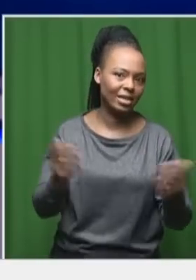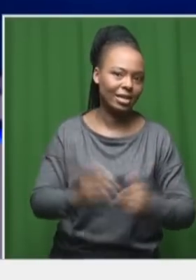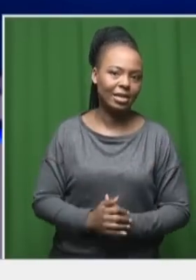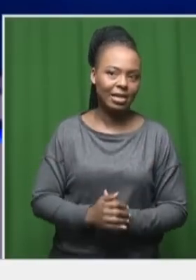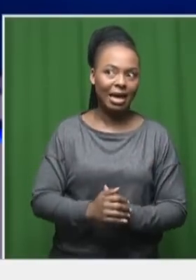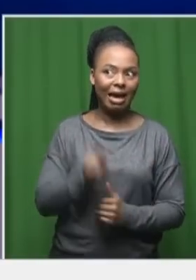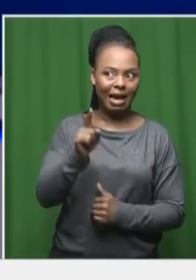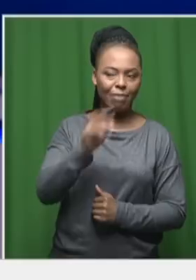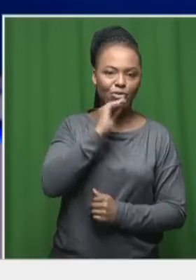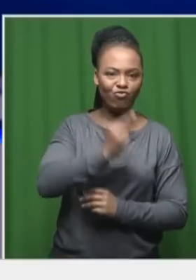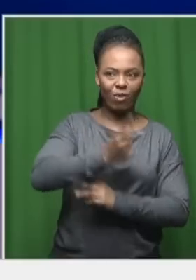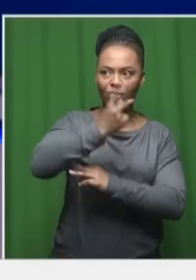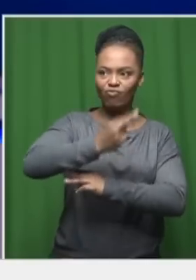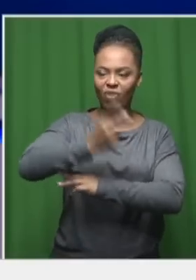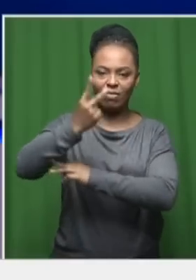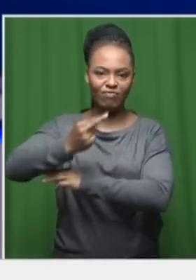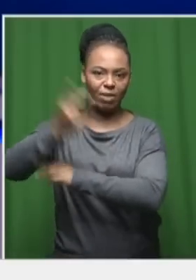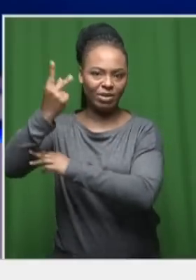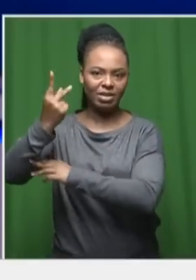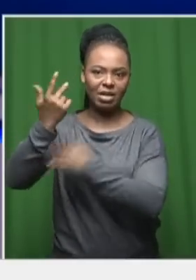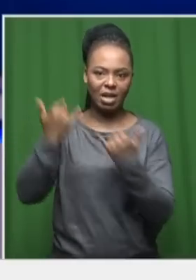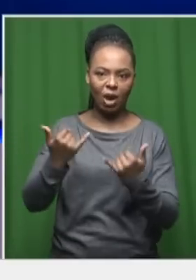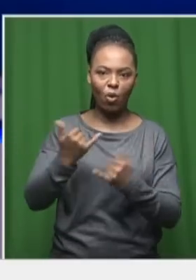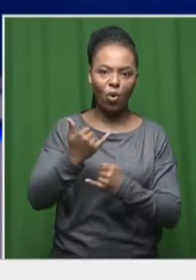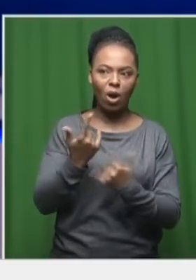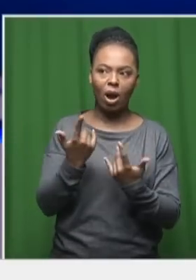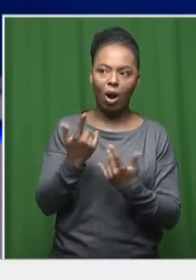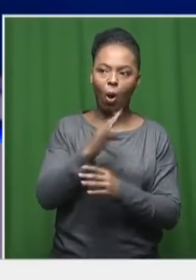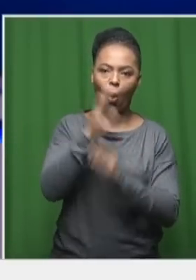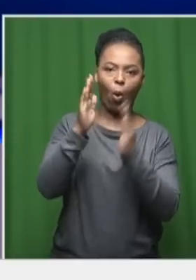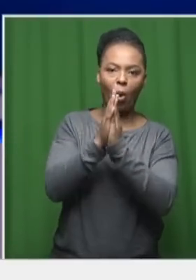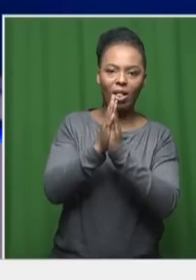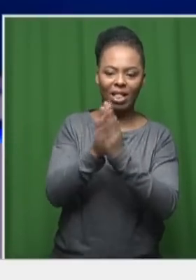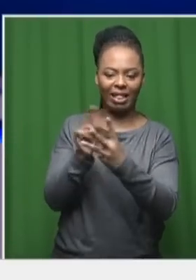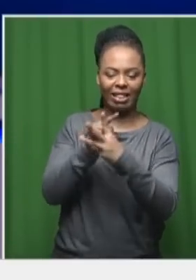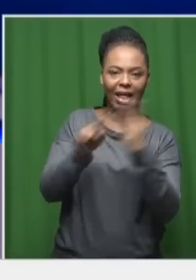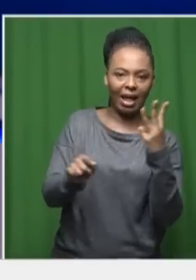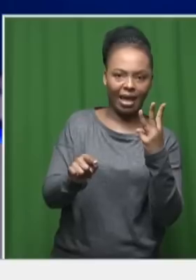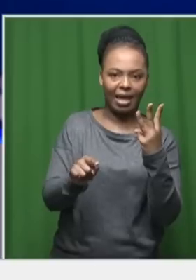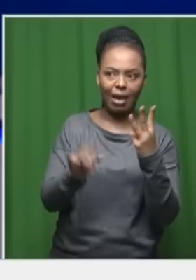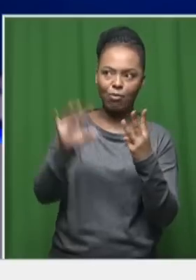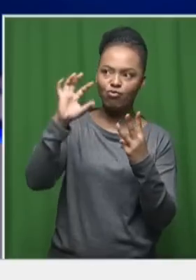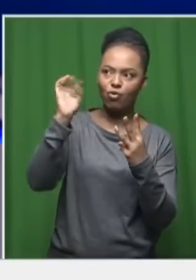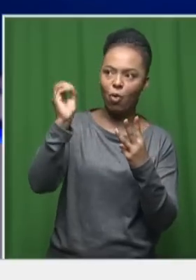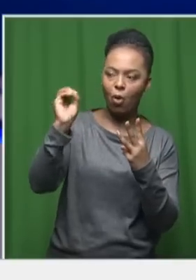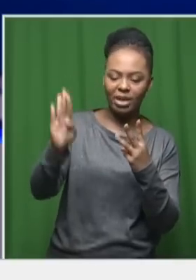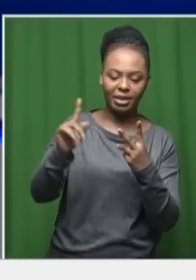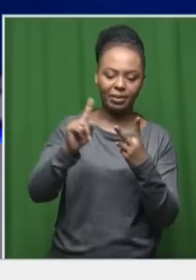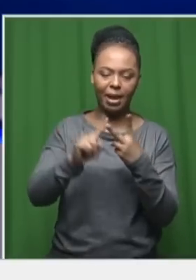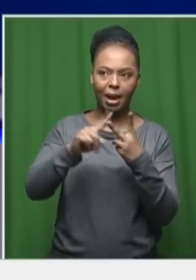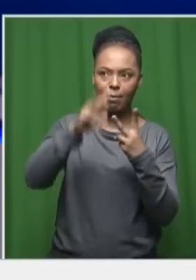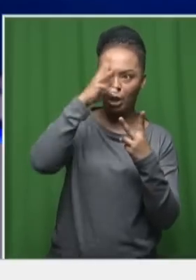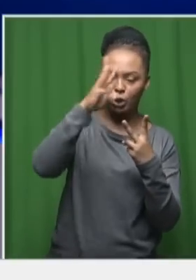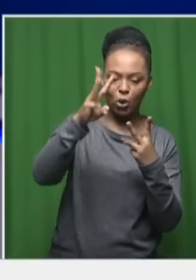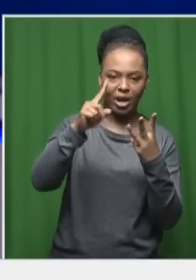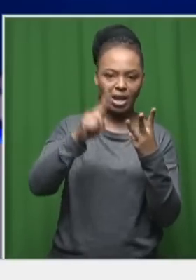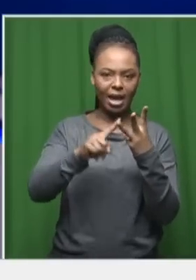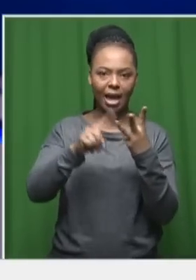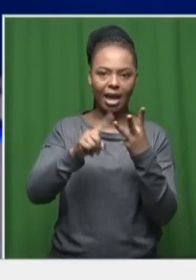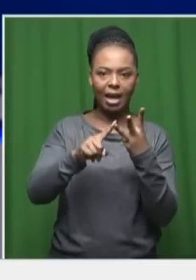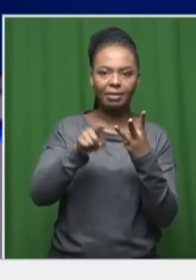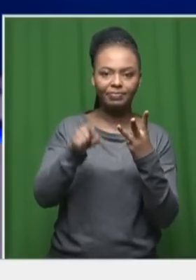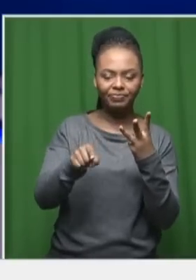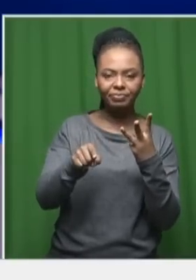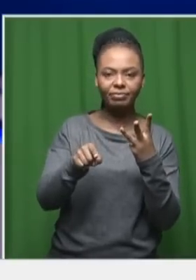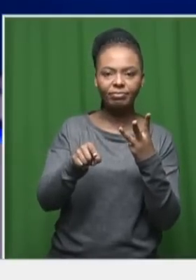duplicate. It's the fact that we have this unofficial, well, it's officially three capitals, which is Bloemfontein, Cape Town, and Pretoria. Because I'm sure these duplicates also